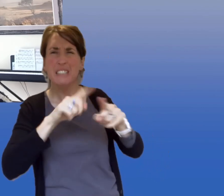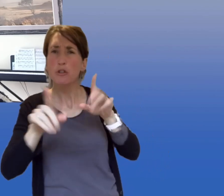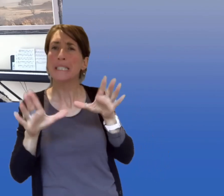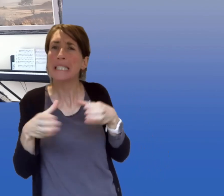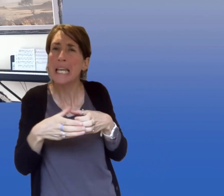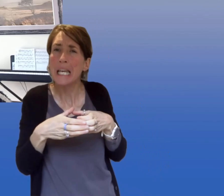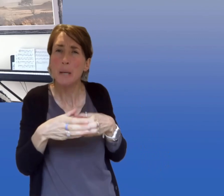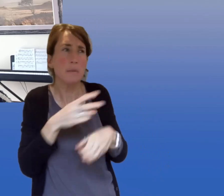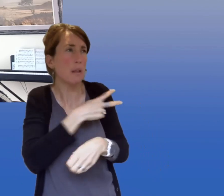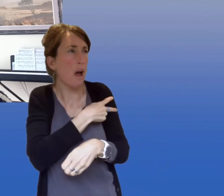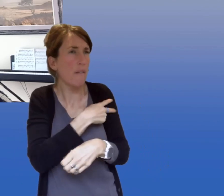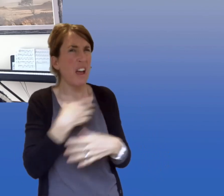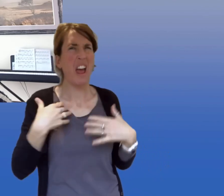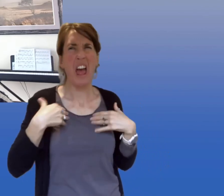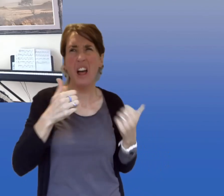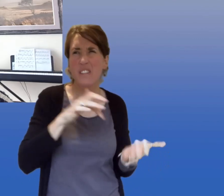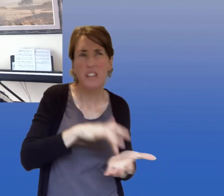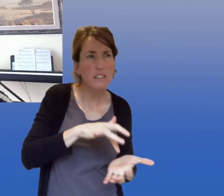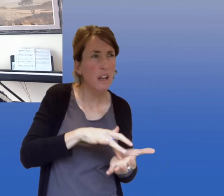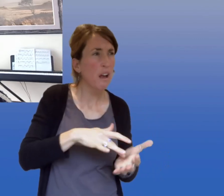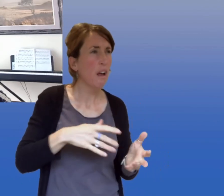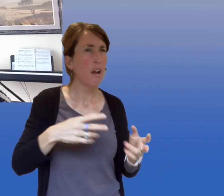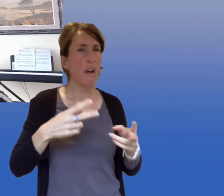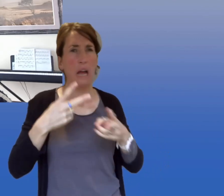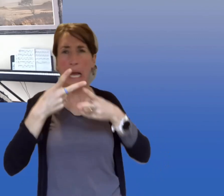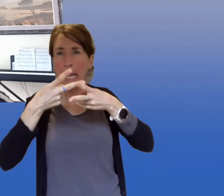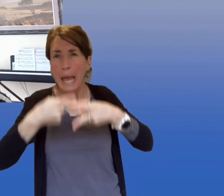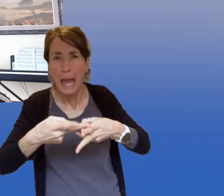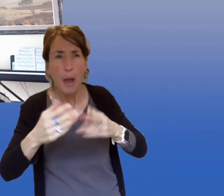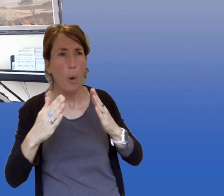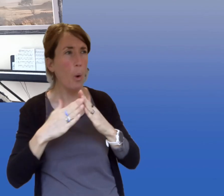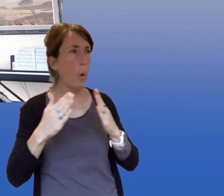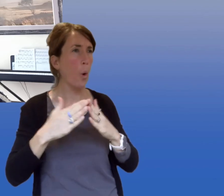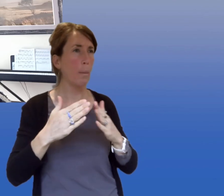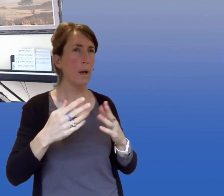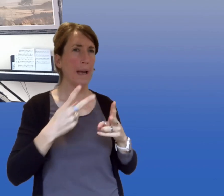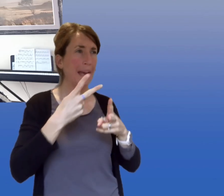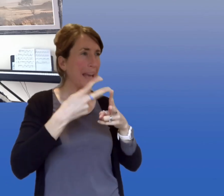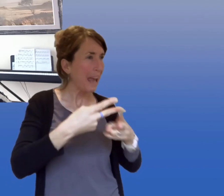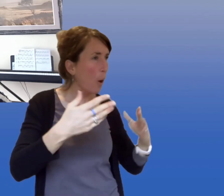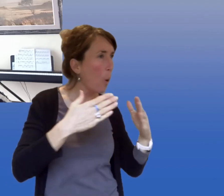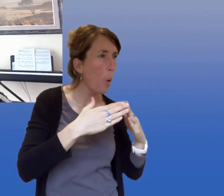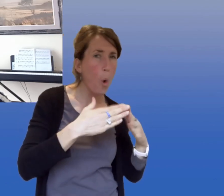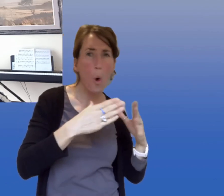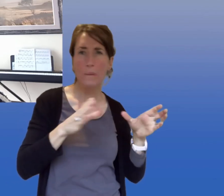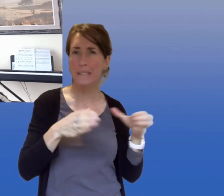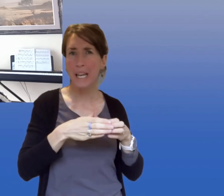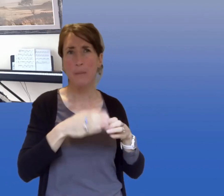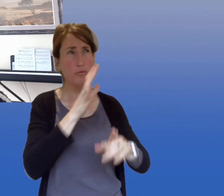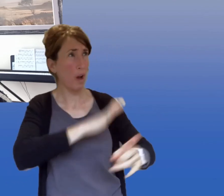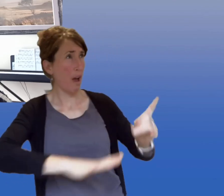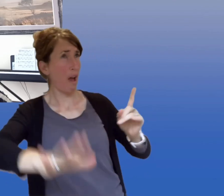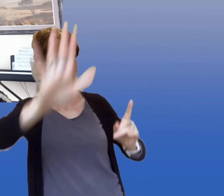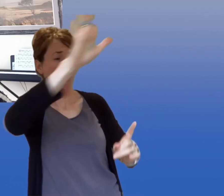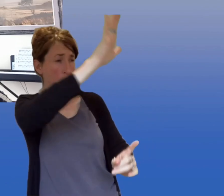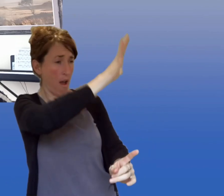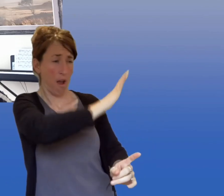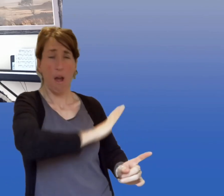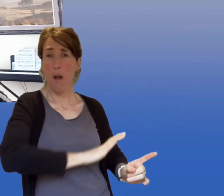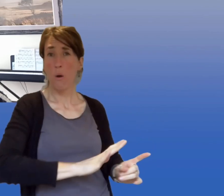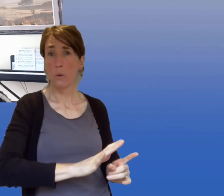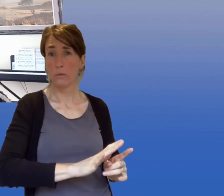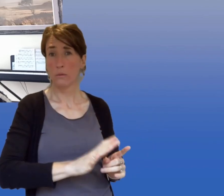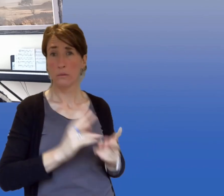care homes, health centres, all around our patch. And that was really, really good.